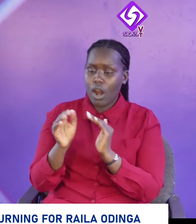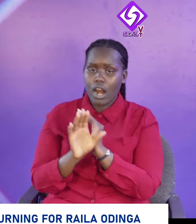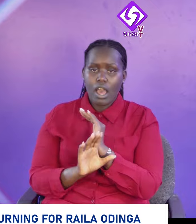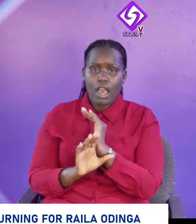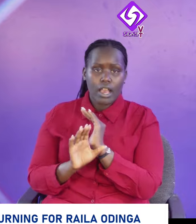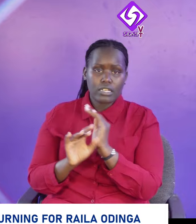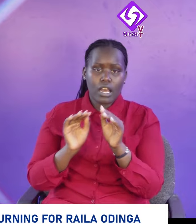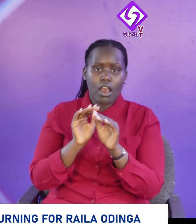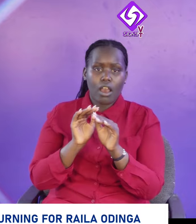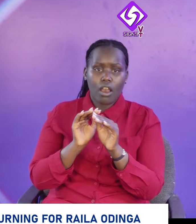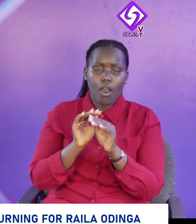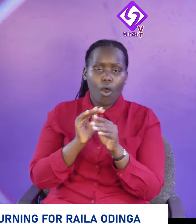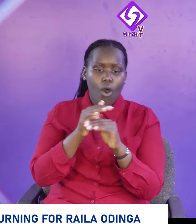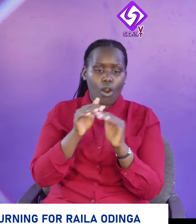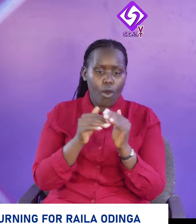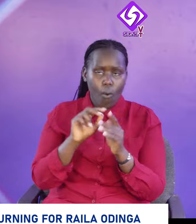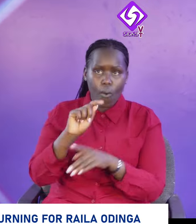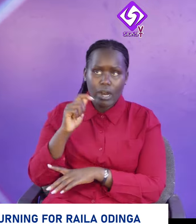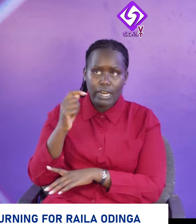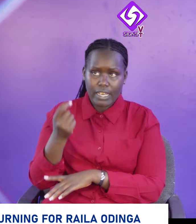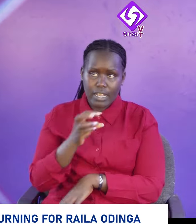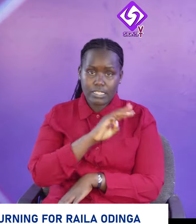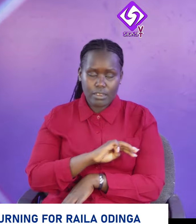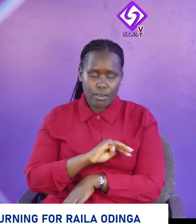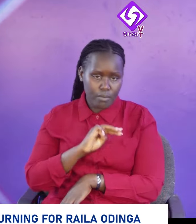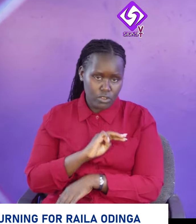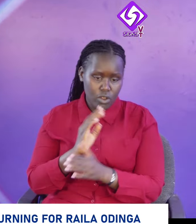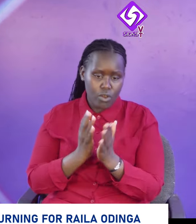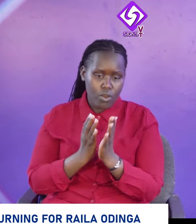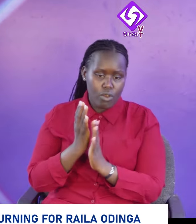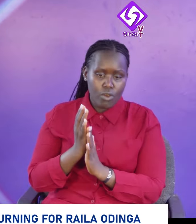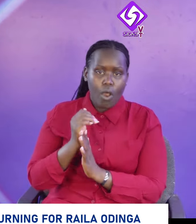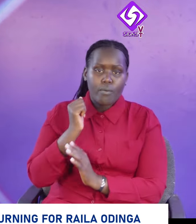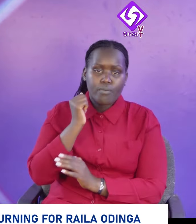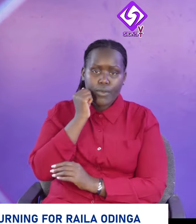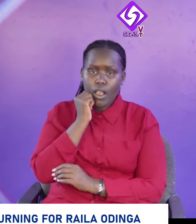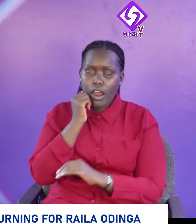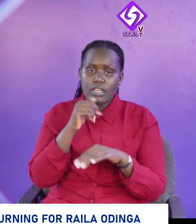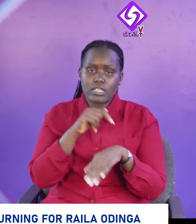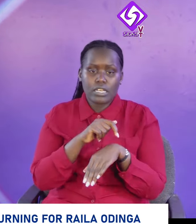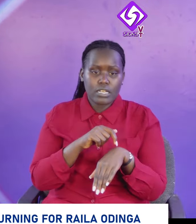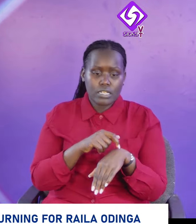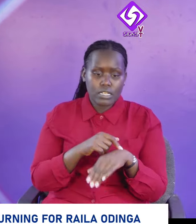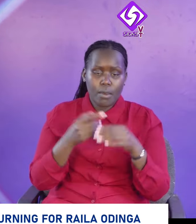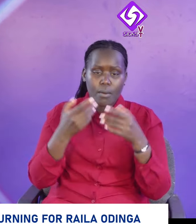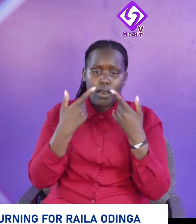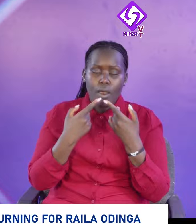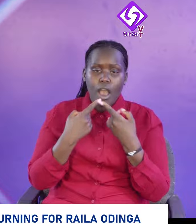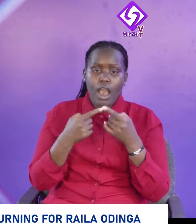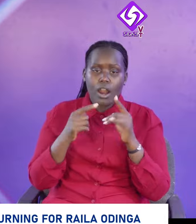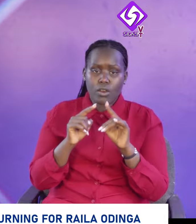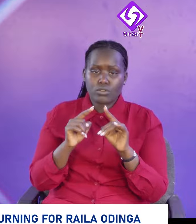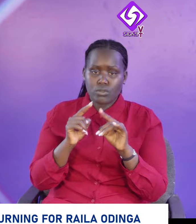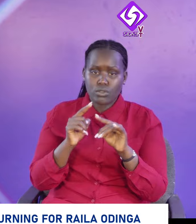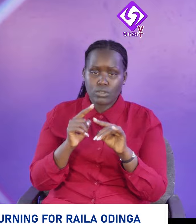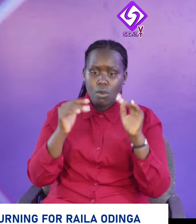all Kenyans' missions abroad through the mourning period. President Ruto immediately announced the formation of a